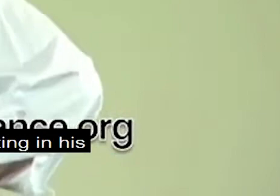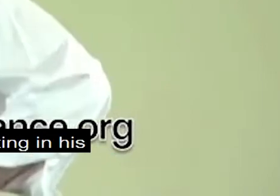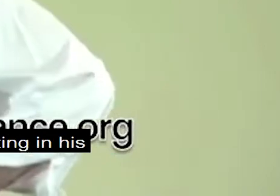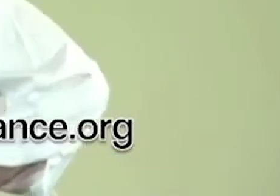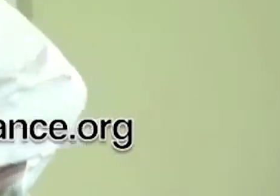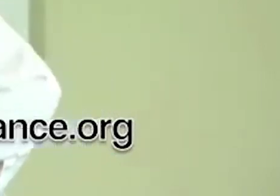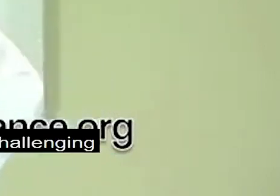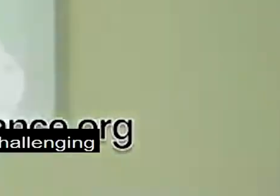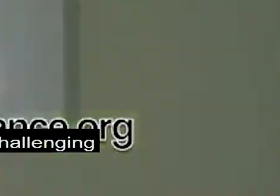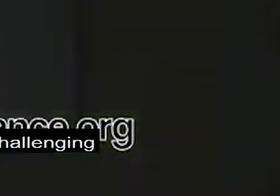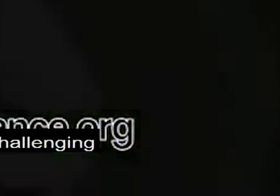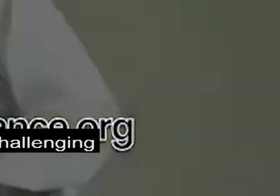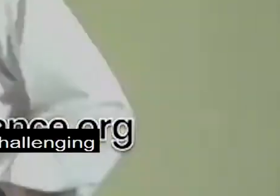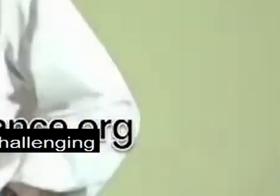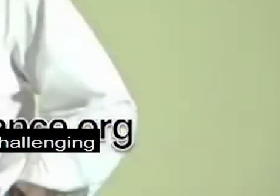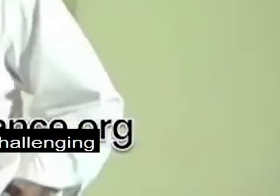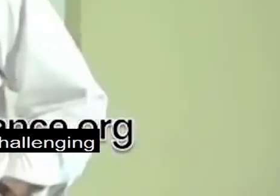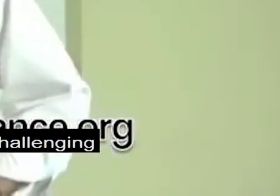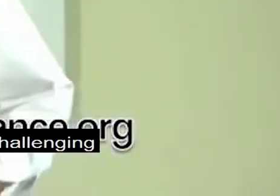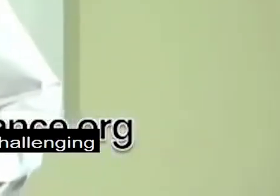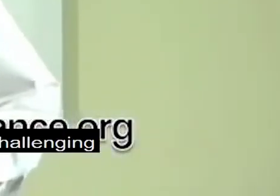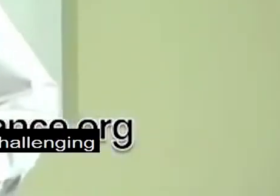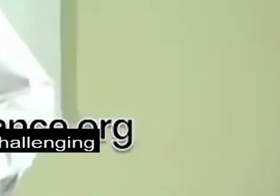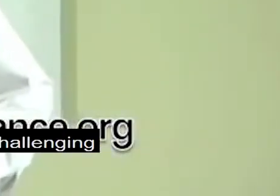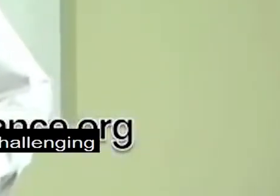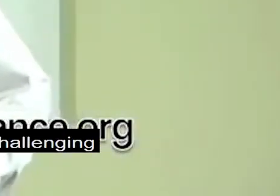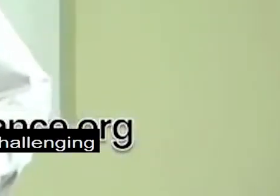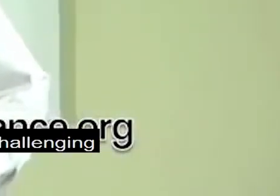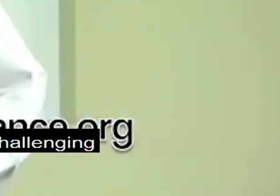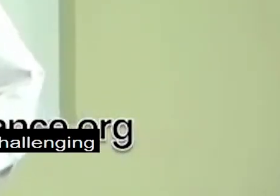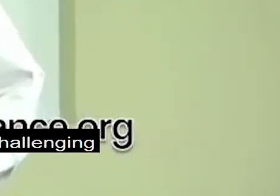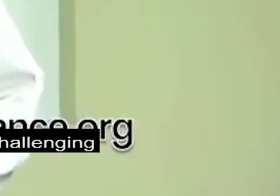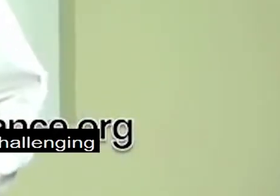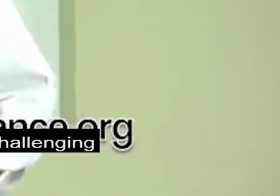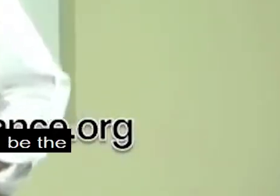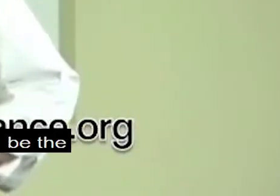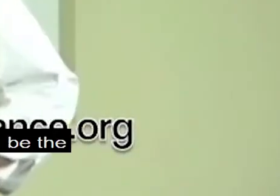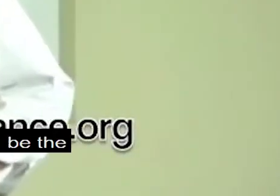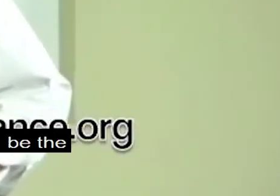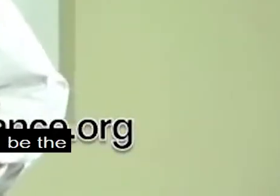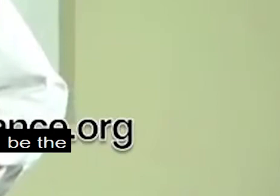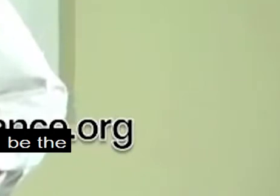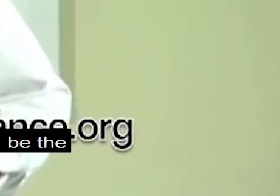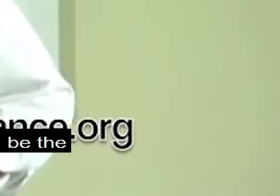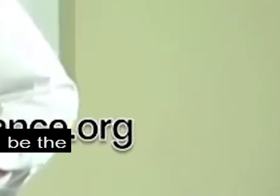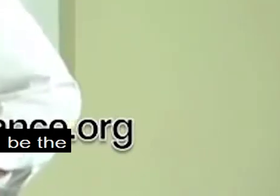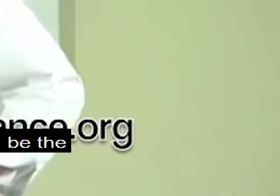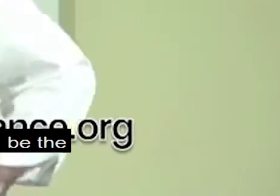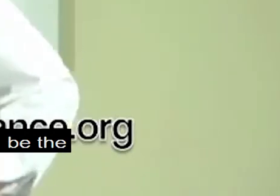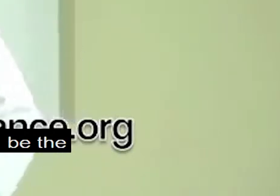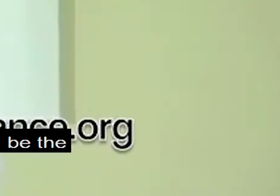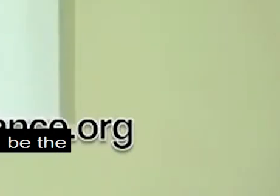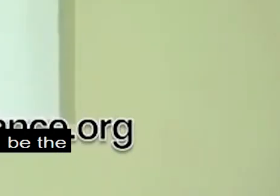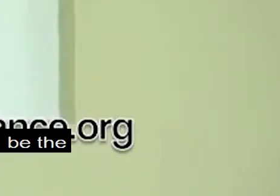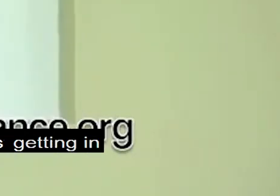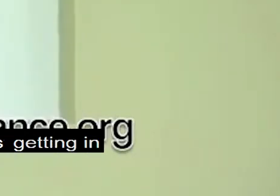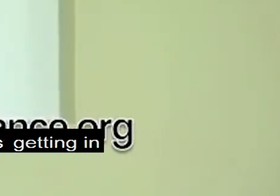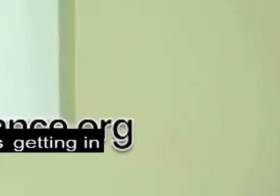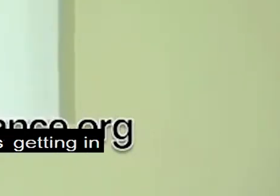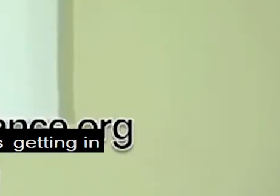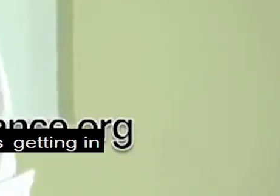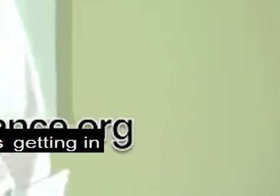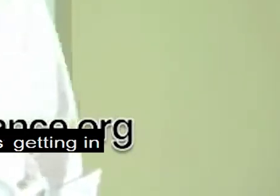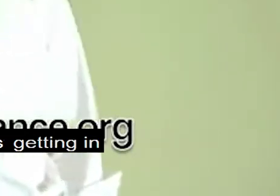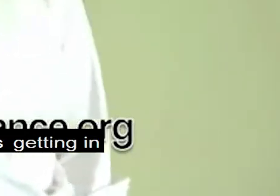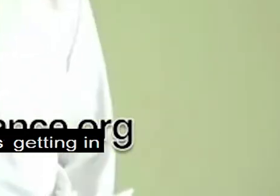know what's getting in his way. Biggest favor you can do a challenging kid is to finally, at long last, be the